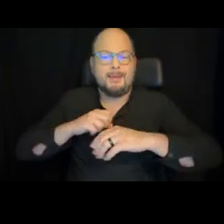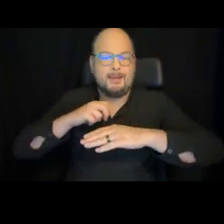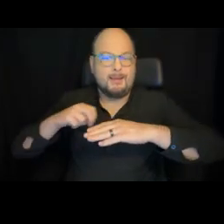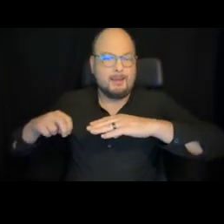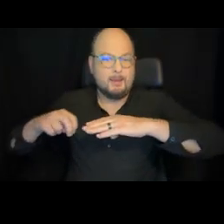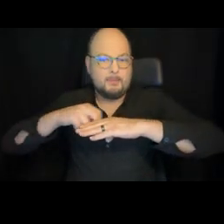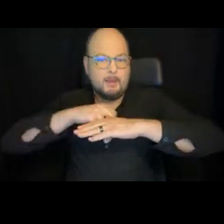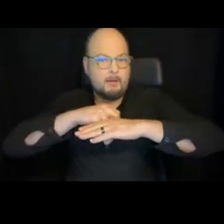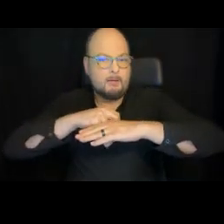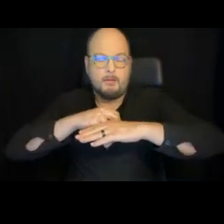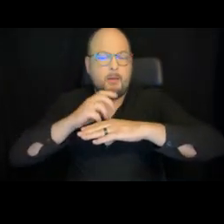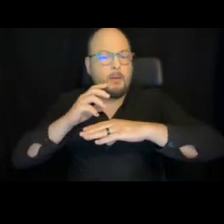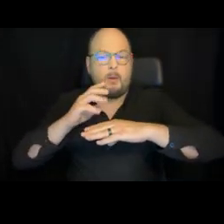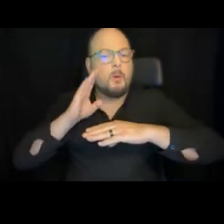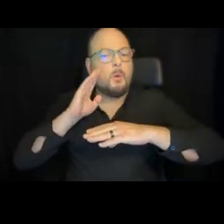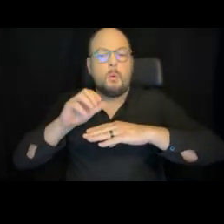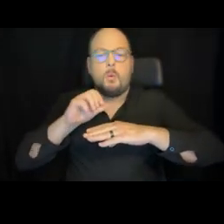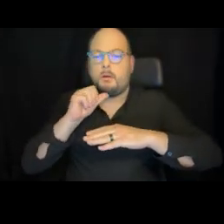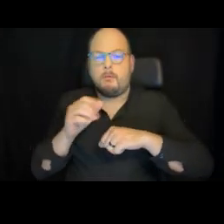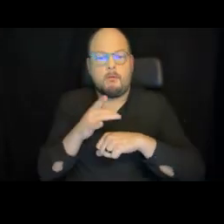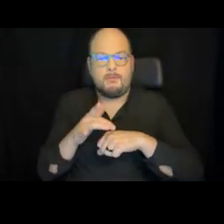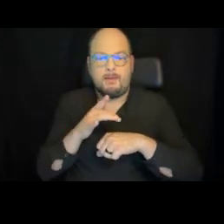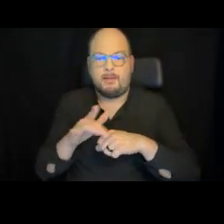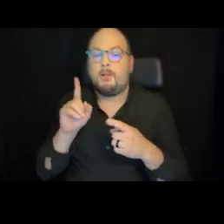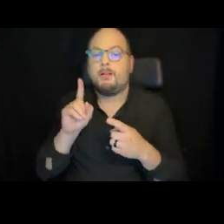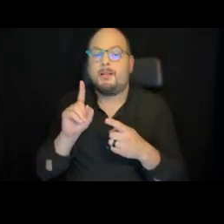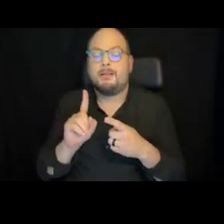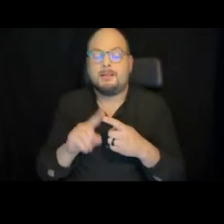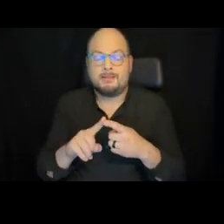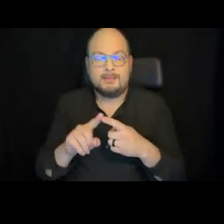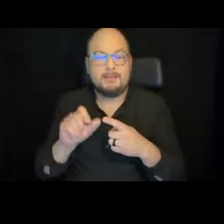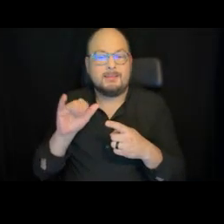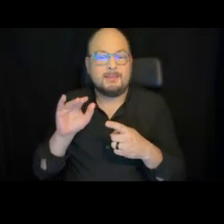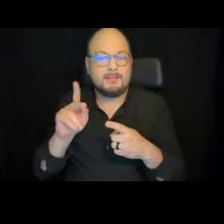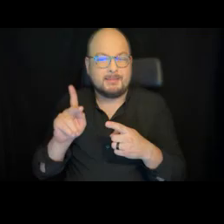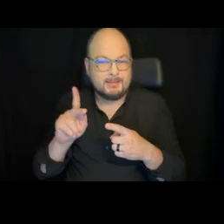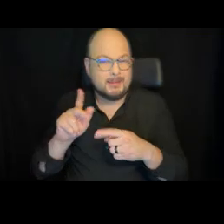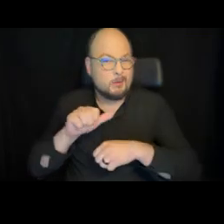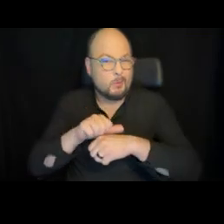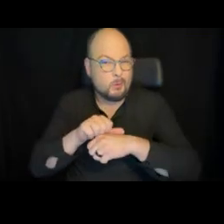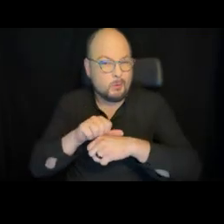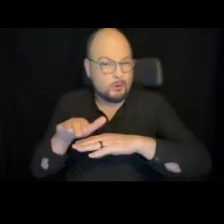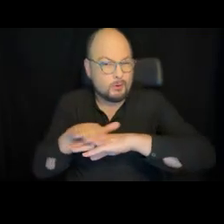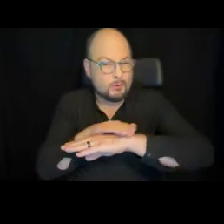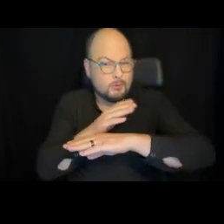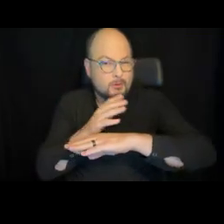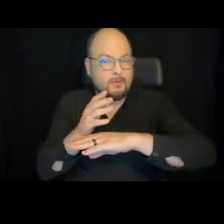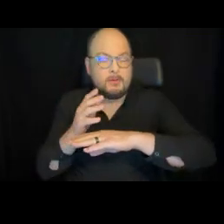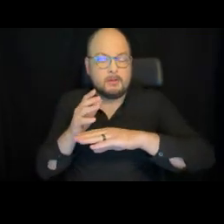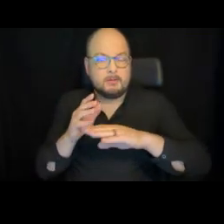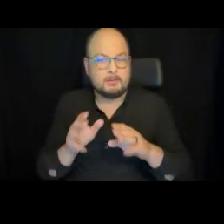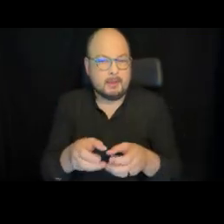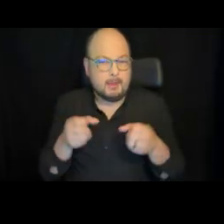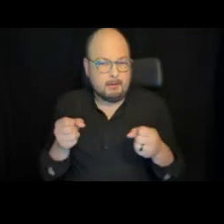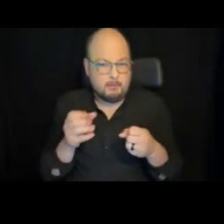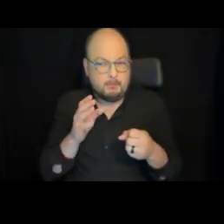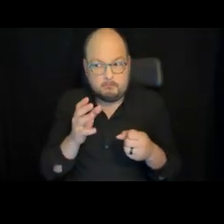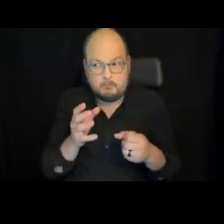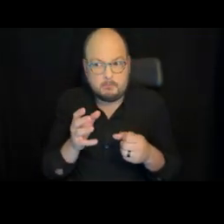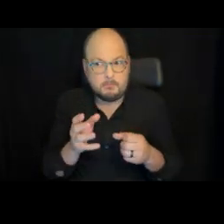until the sink or work surface cabinet is removed. So yes, the